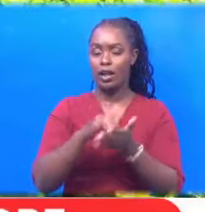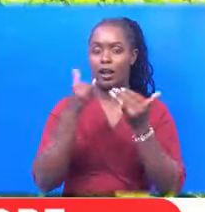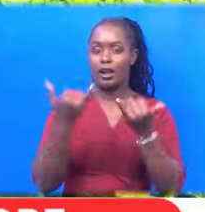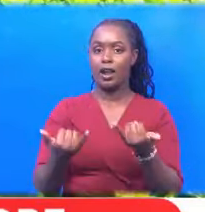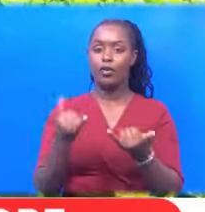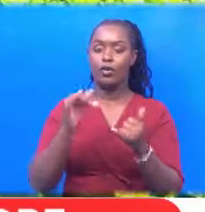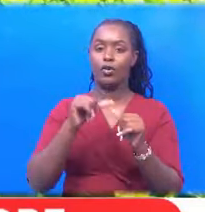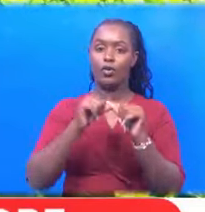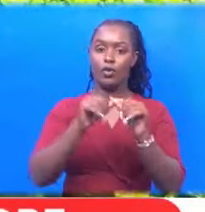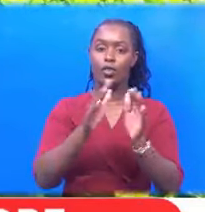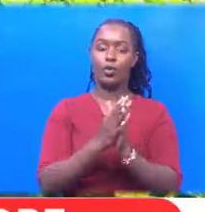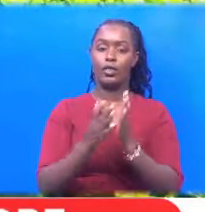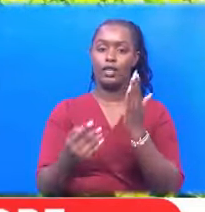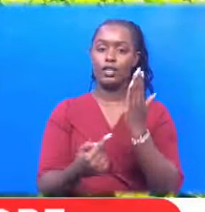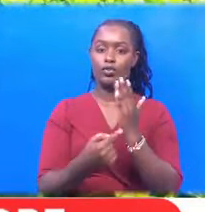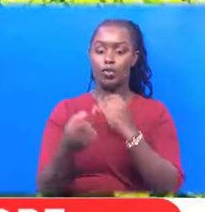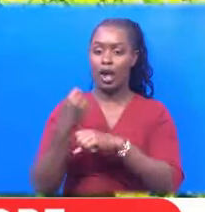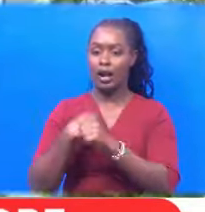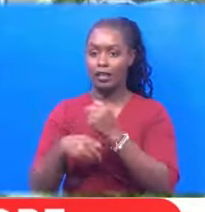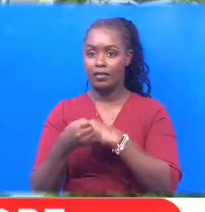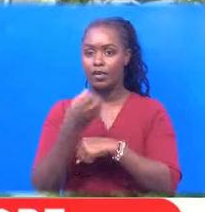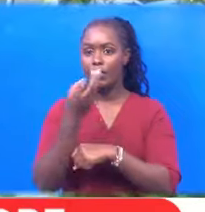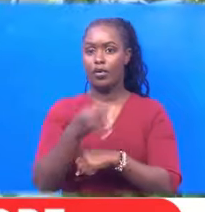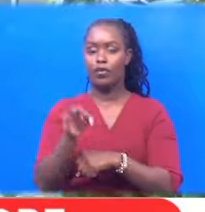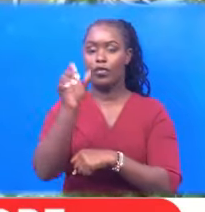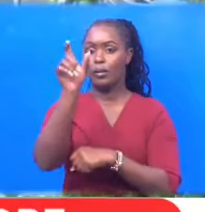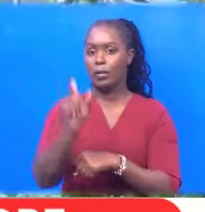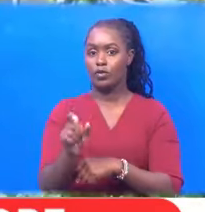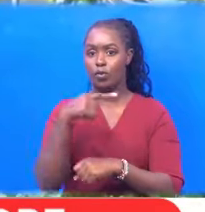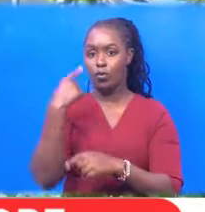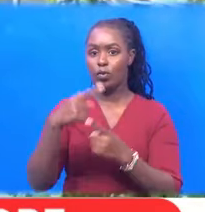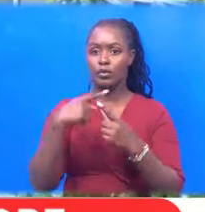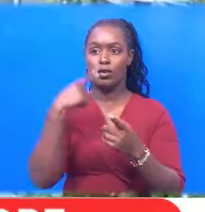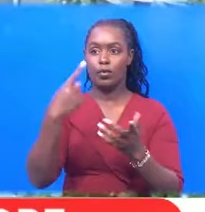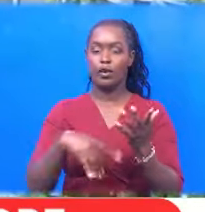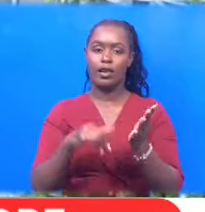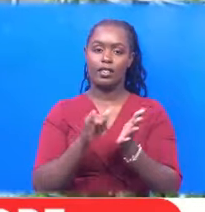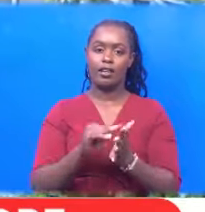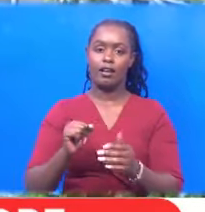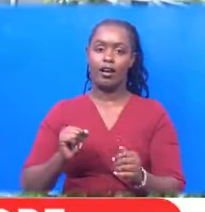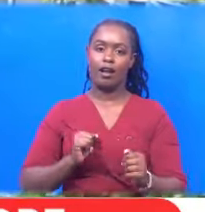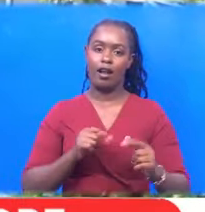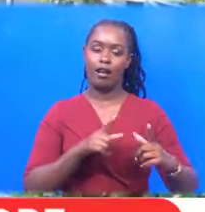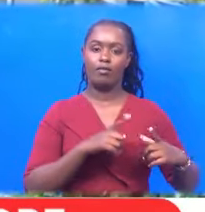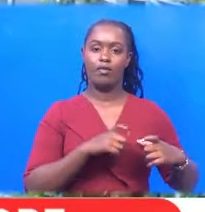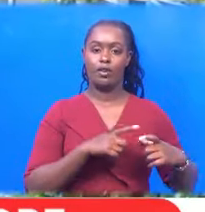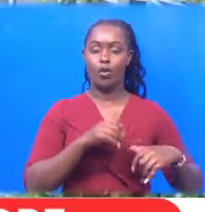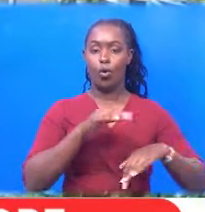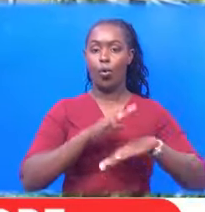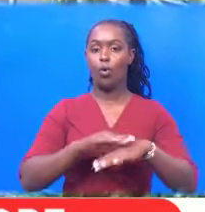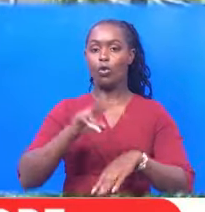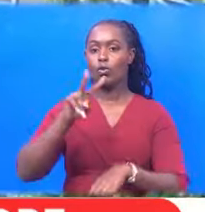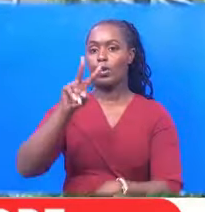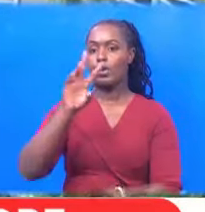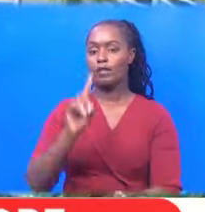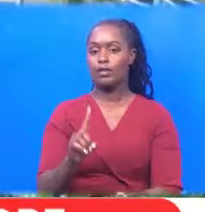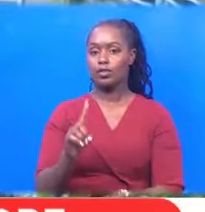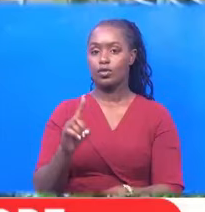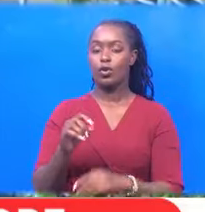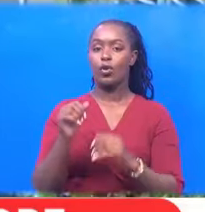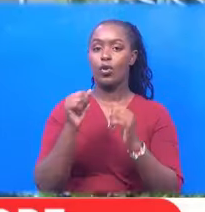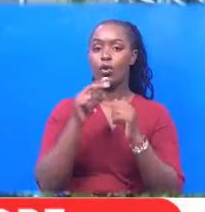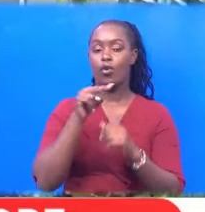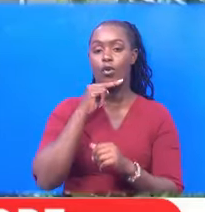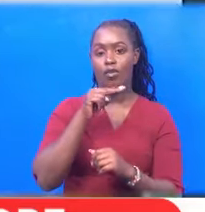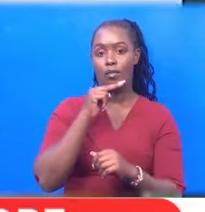into the digital activities of the main suspect, who is claimed to be Wangari's boyfriend. On the 21st of November, for instance, on his